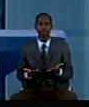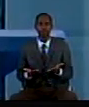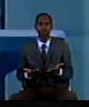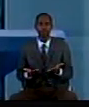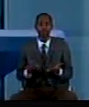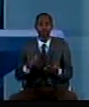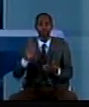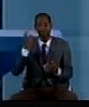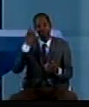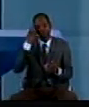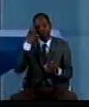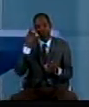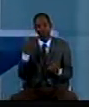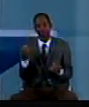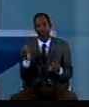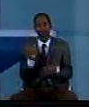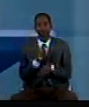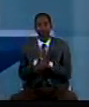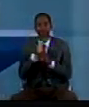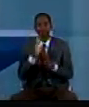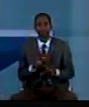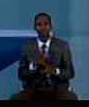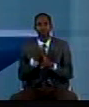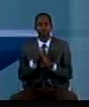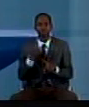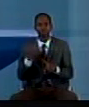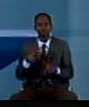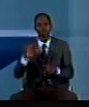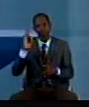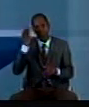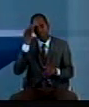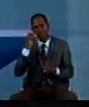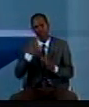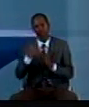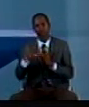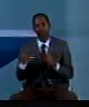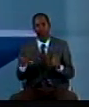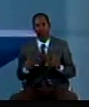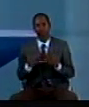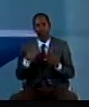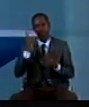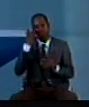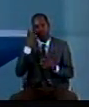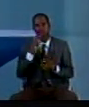Government officials from the federal, state, and local government here present.